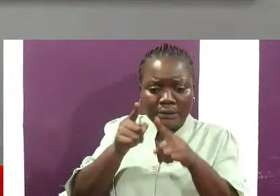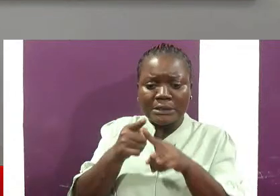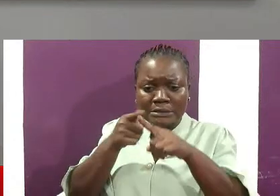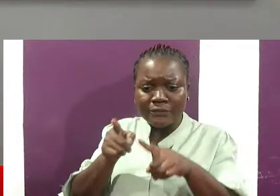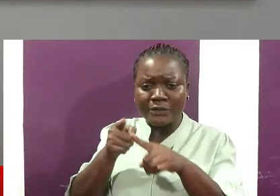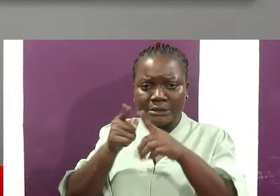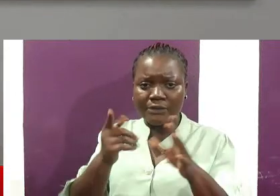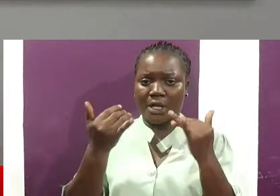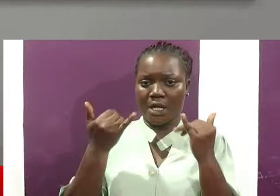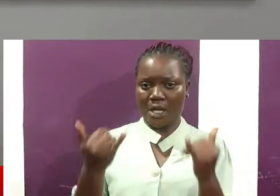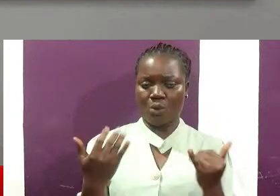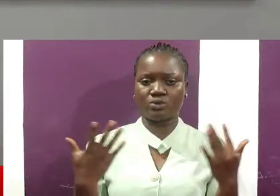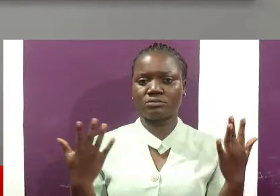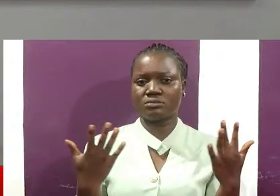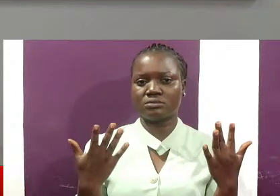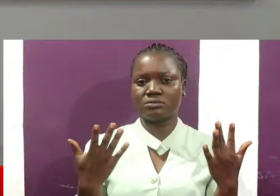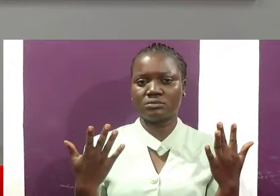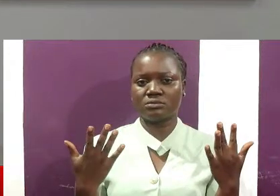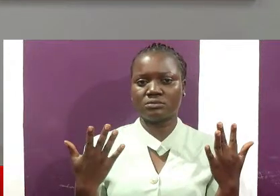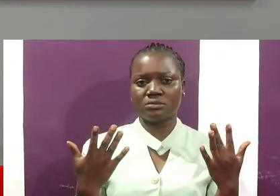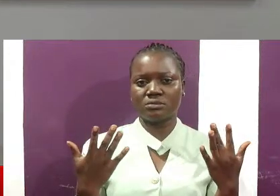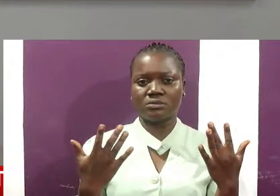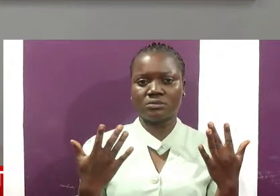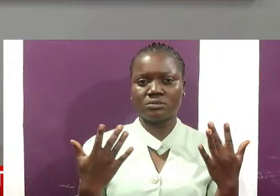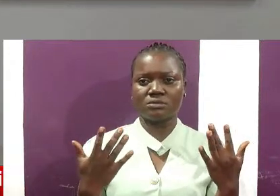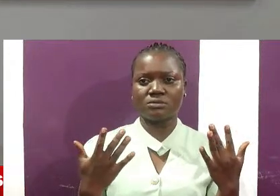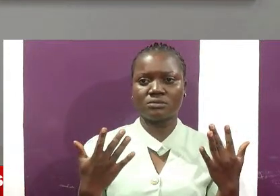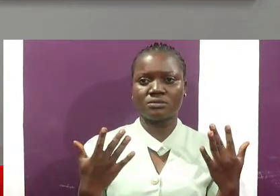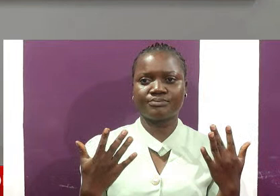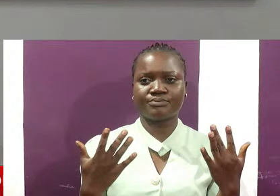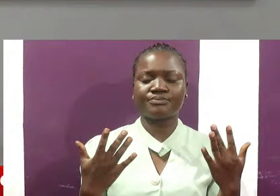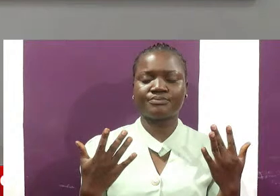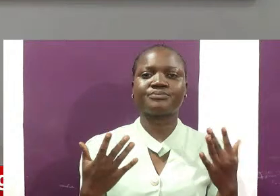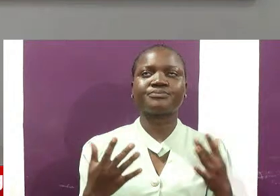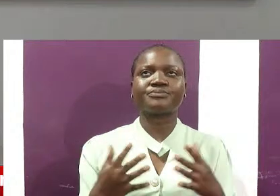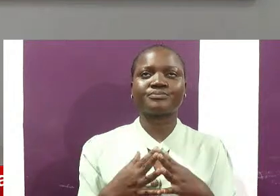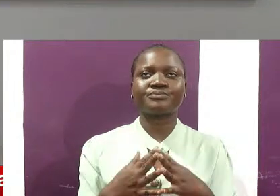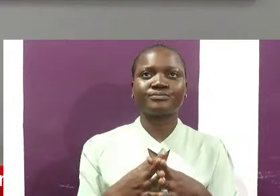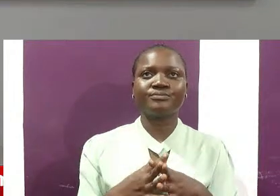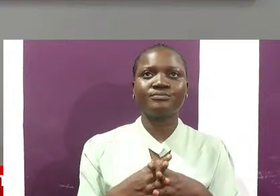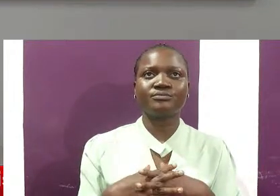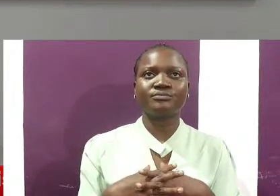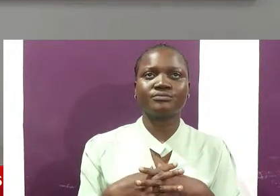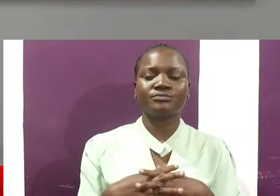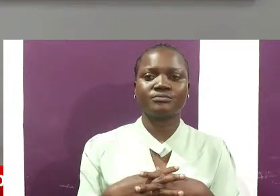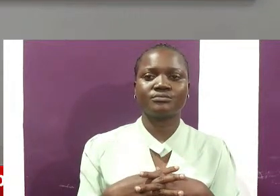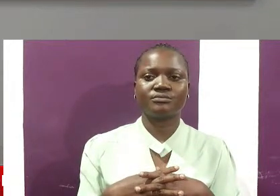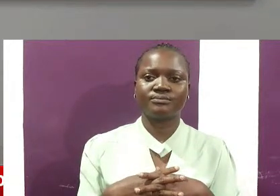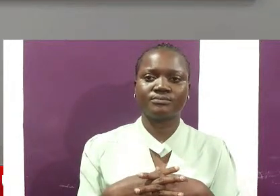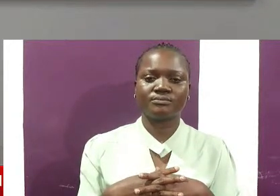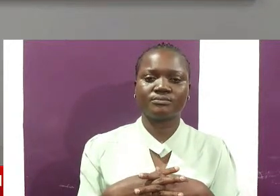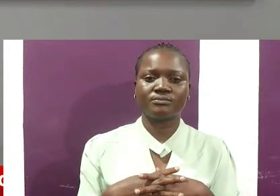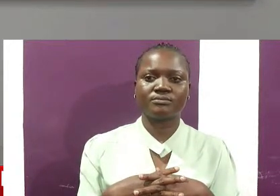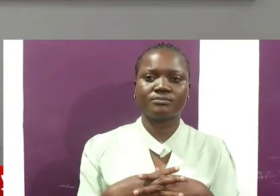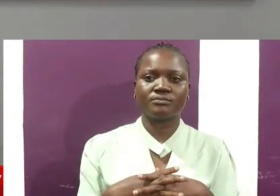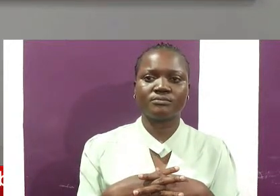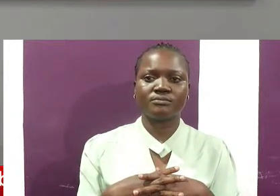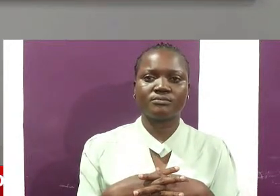The apostles also went into these synagogues and house to house, preaching and teaching the gospel.